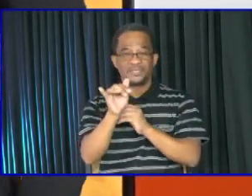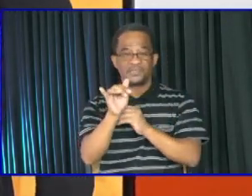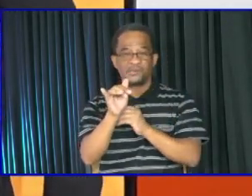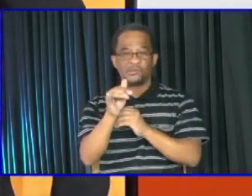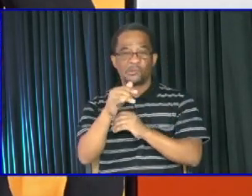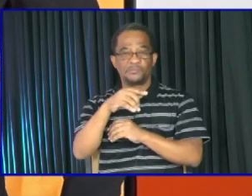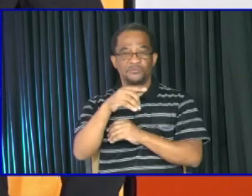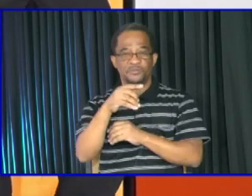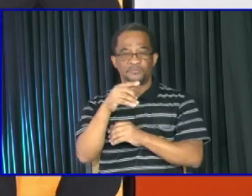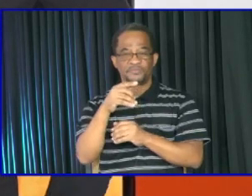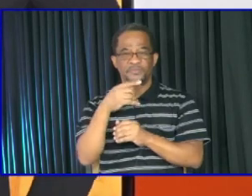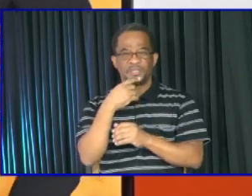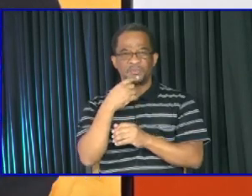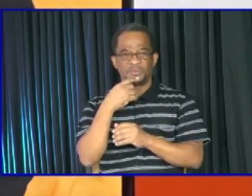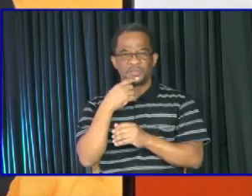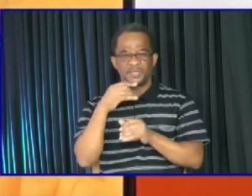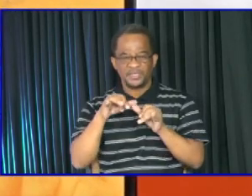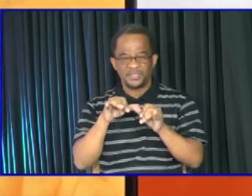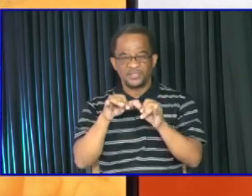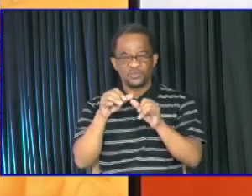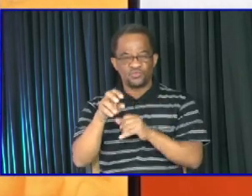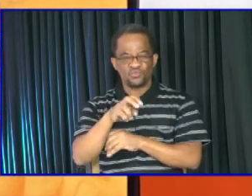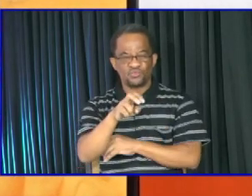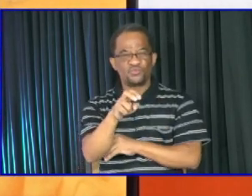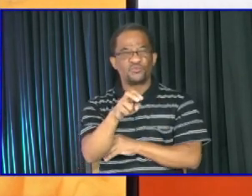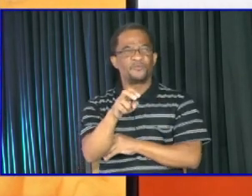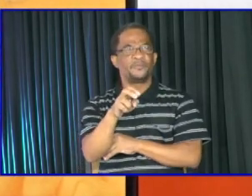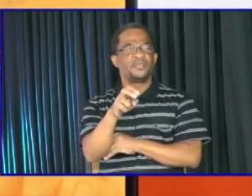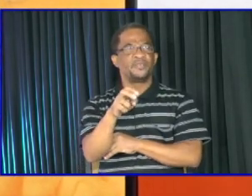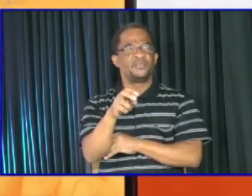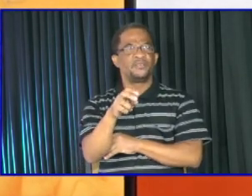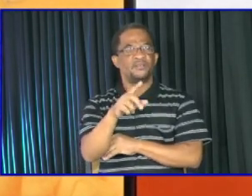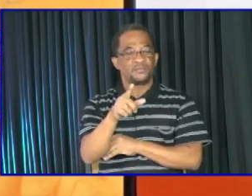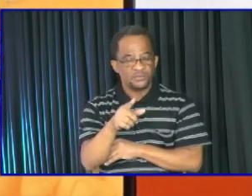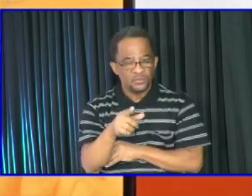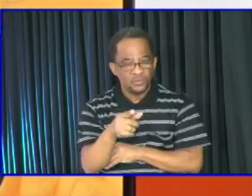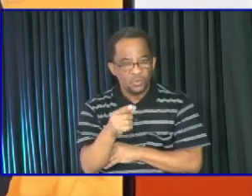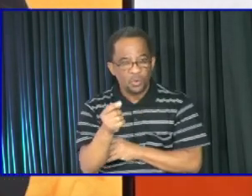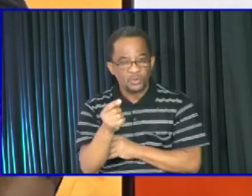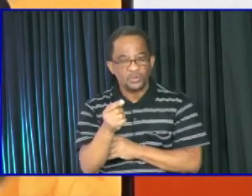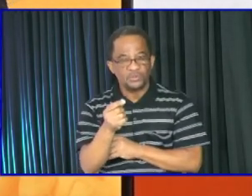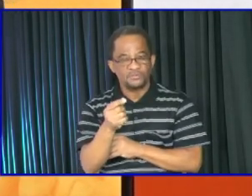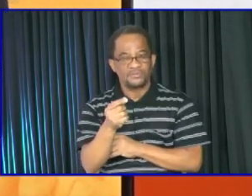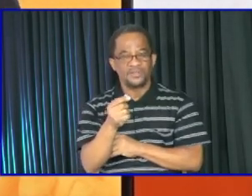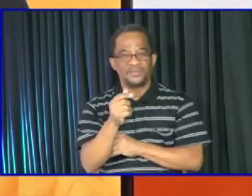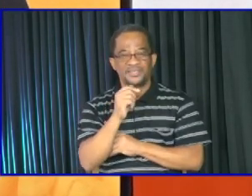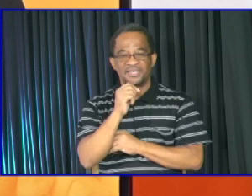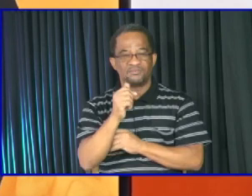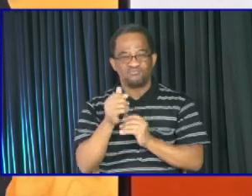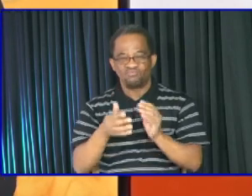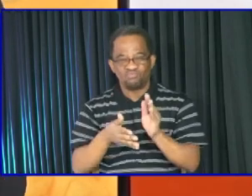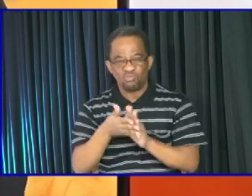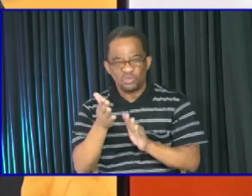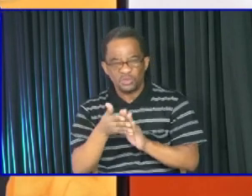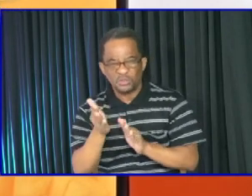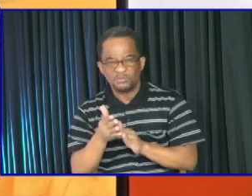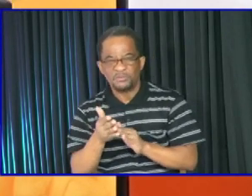journey to go, so we should rush to the Word of God. Not that we should read it